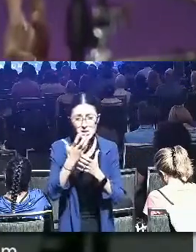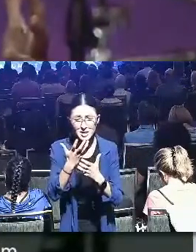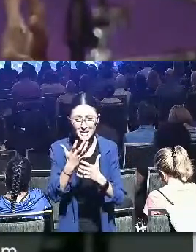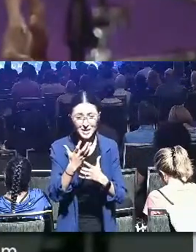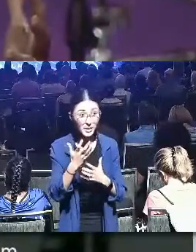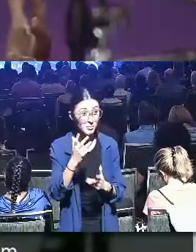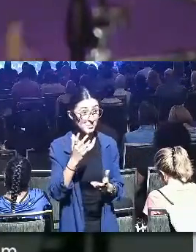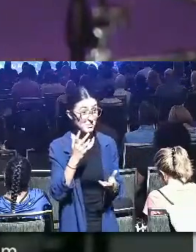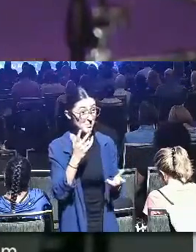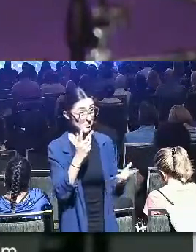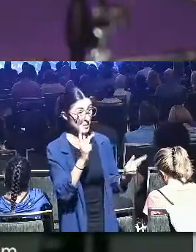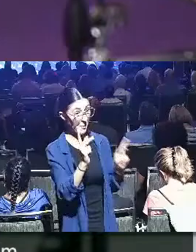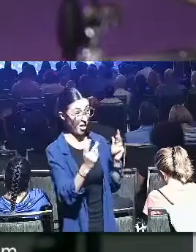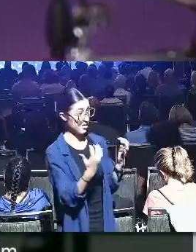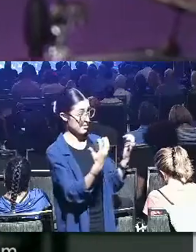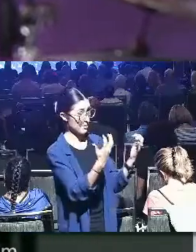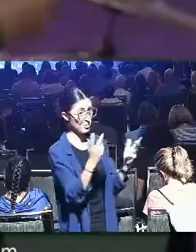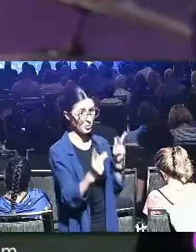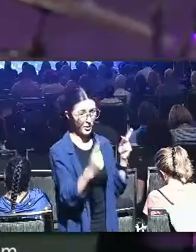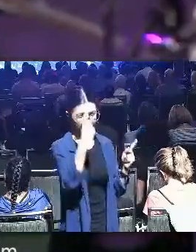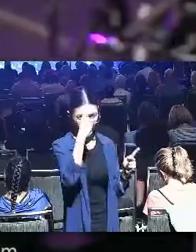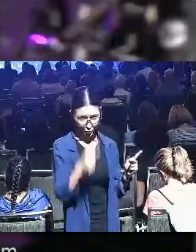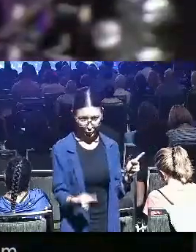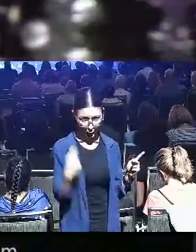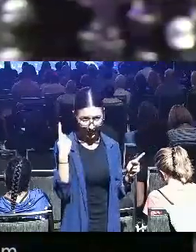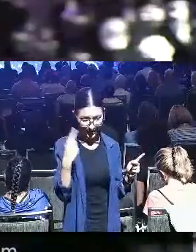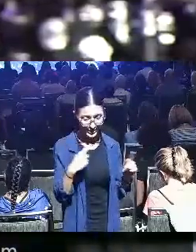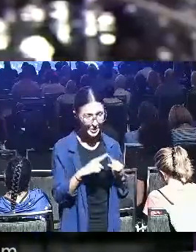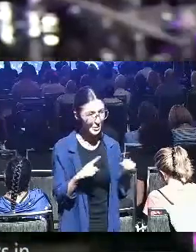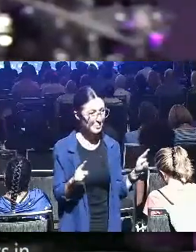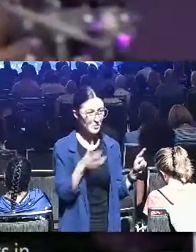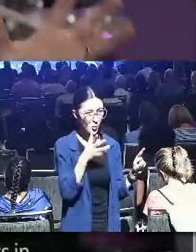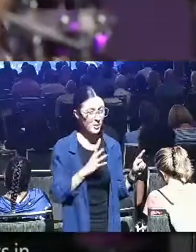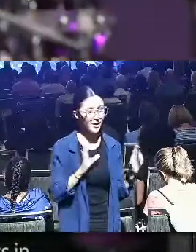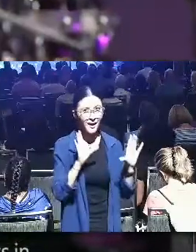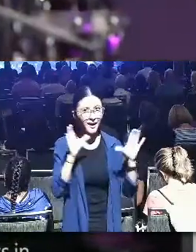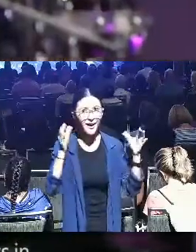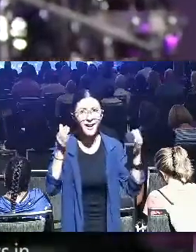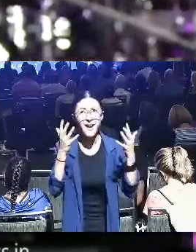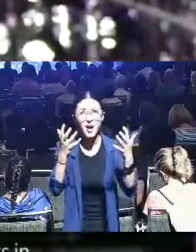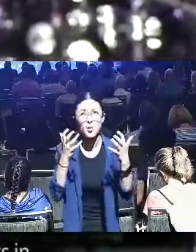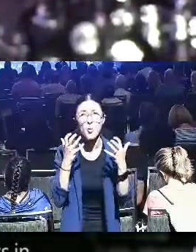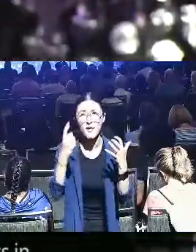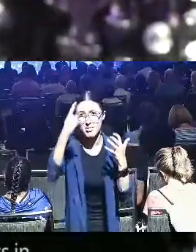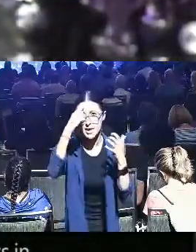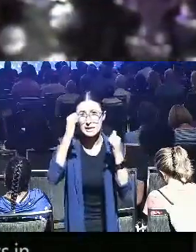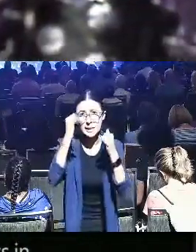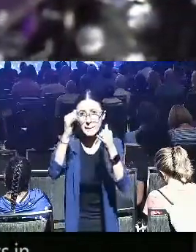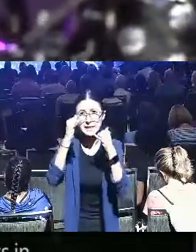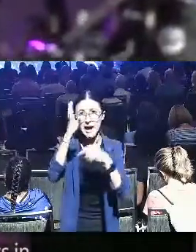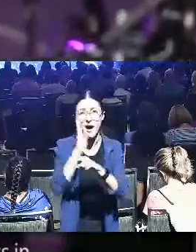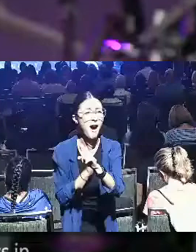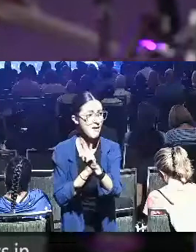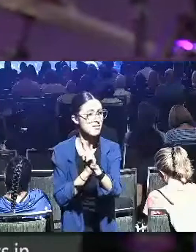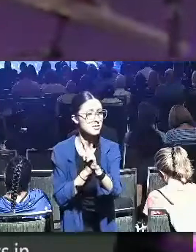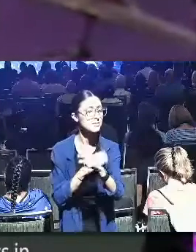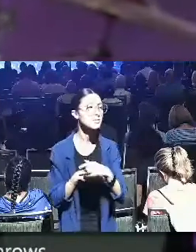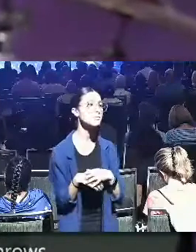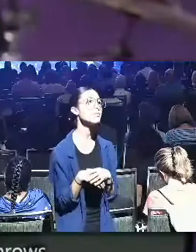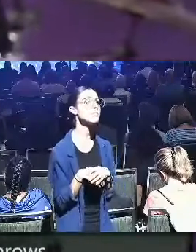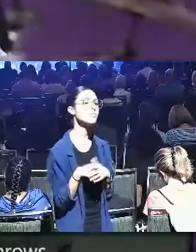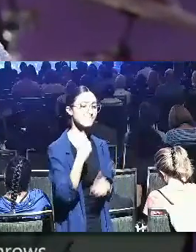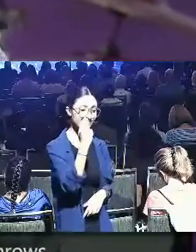God. When the poor widow throws in those two copper coins into a corrupt giving system, she is acting in